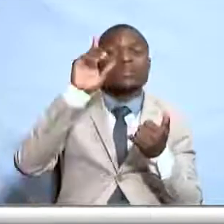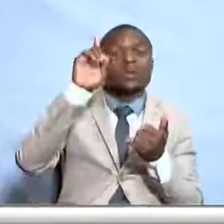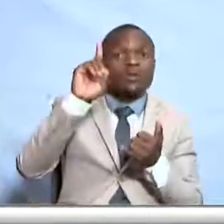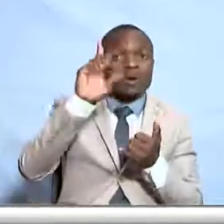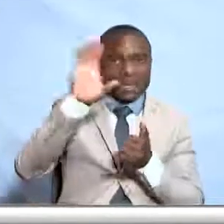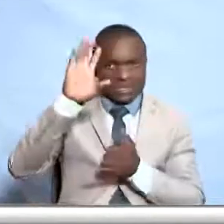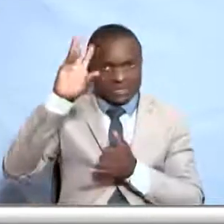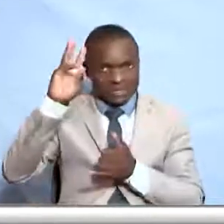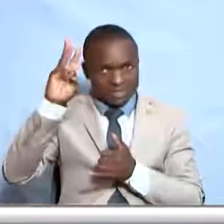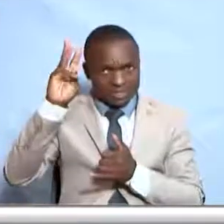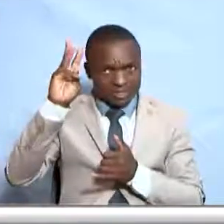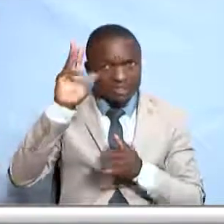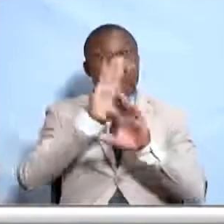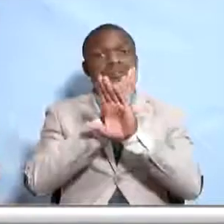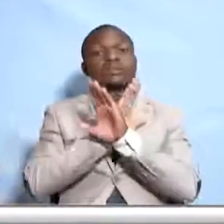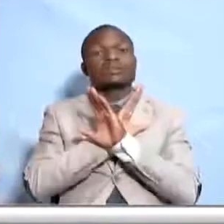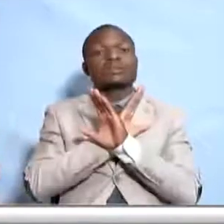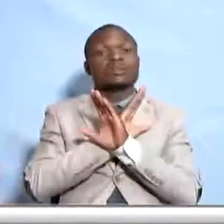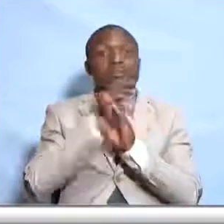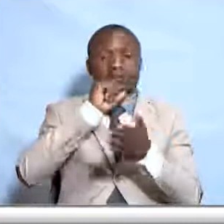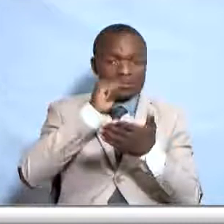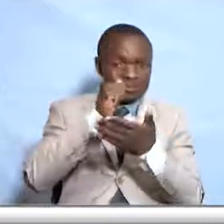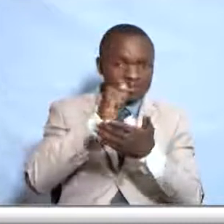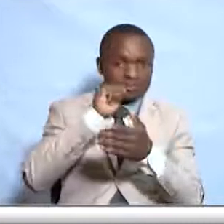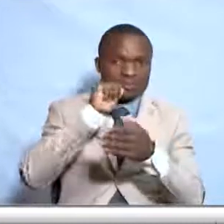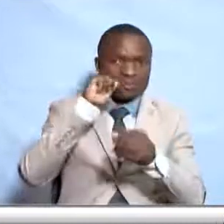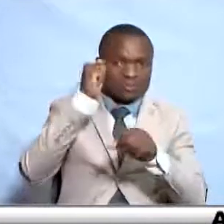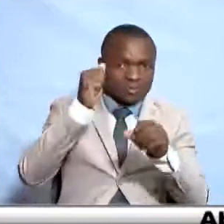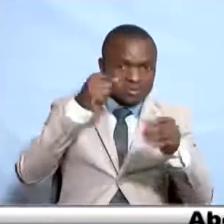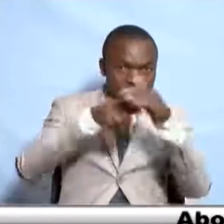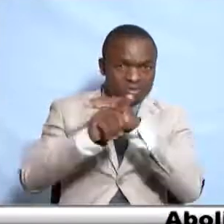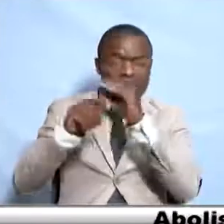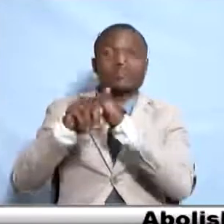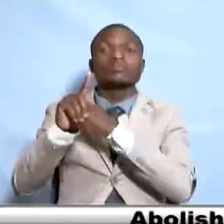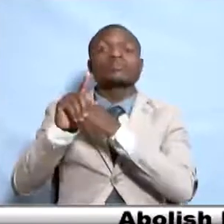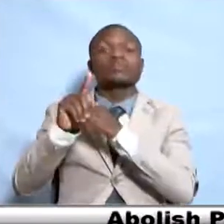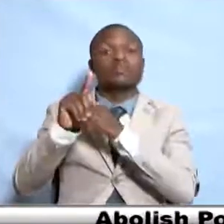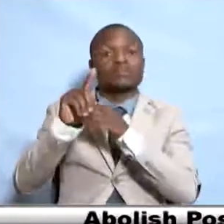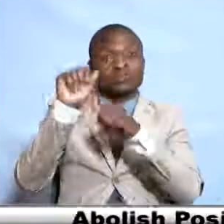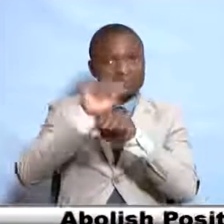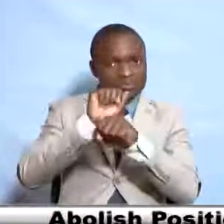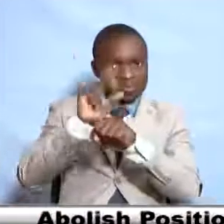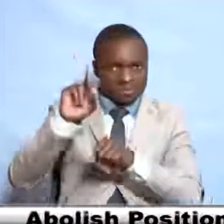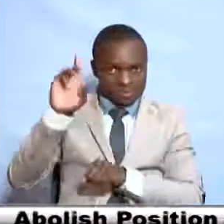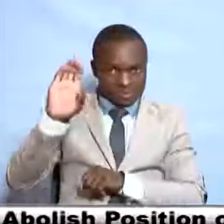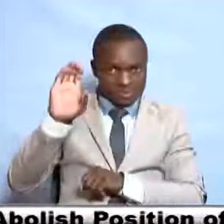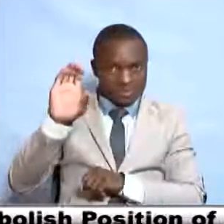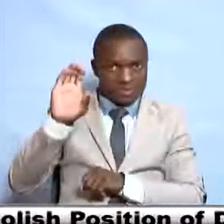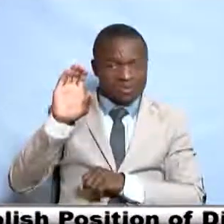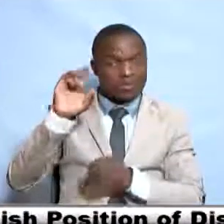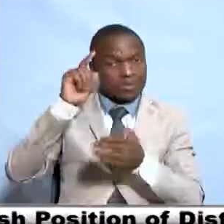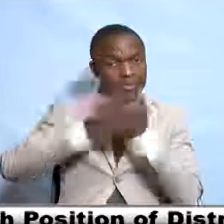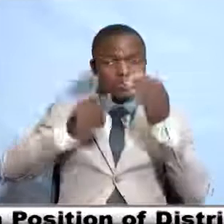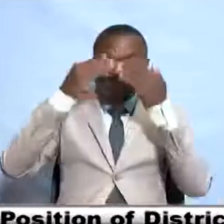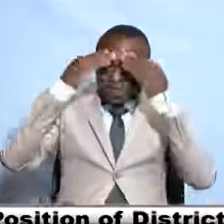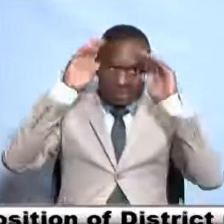116 Zambians who've been employed as district commissioners. The frank conversation which we should all be aware of,